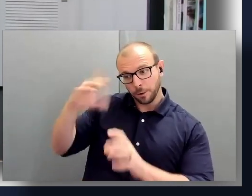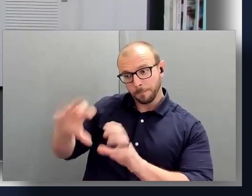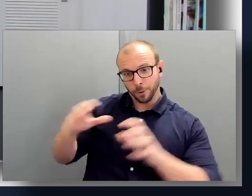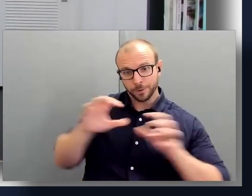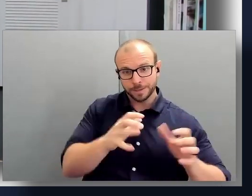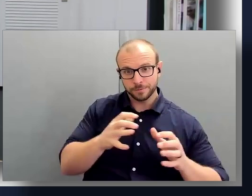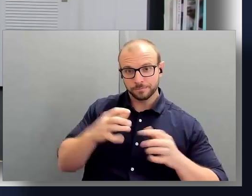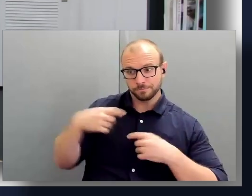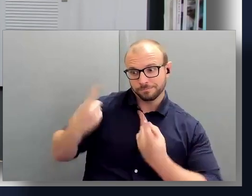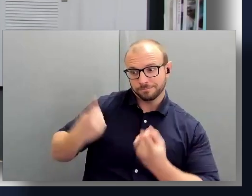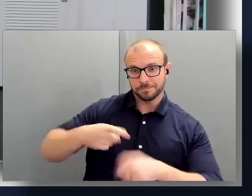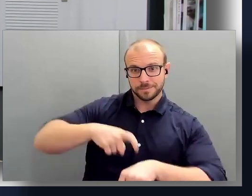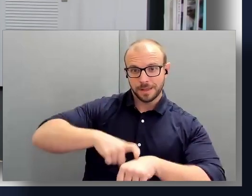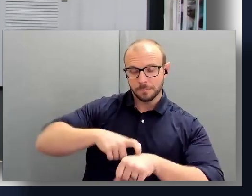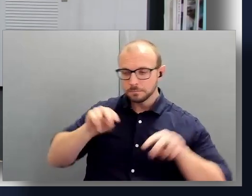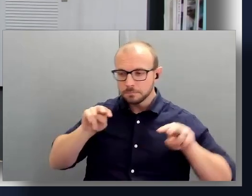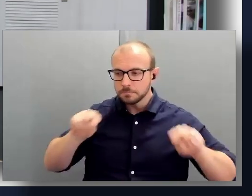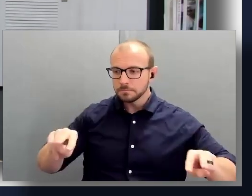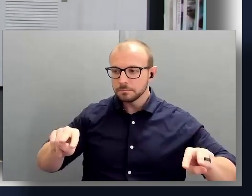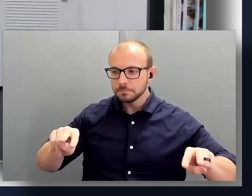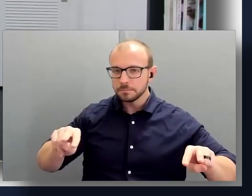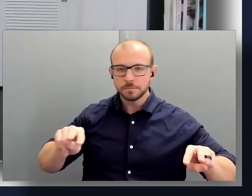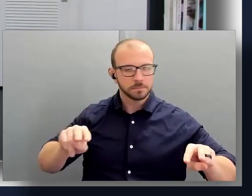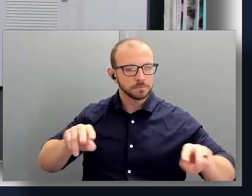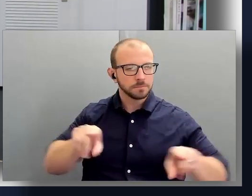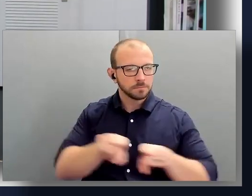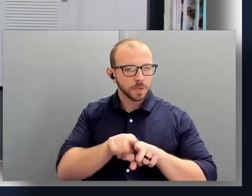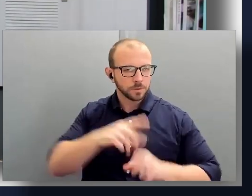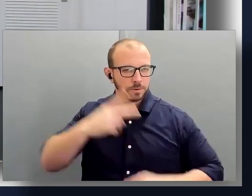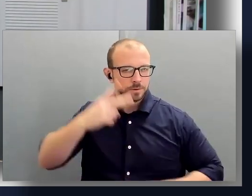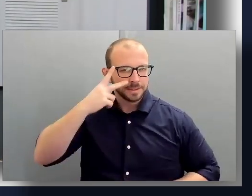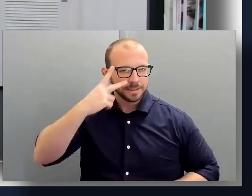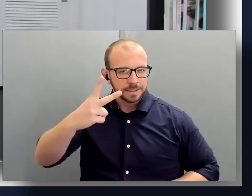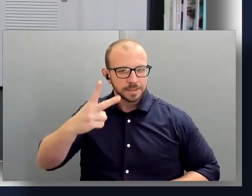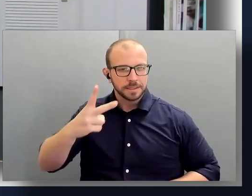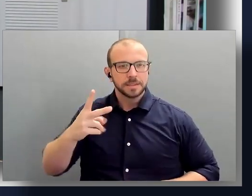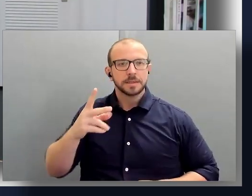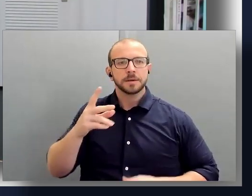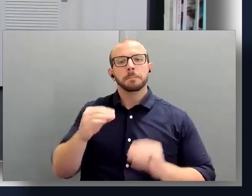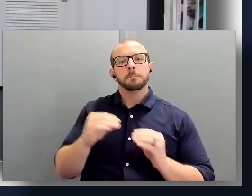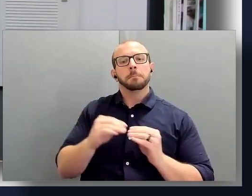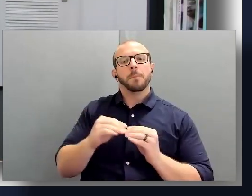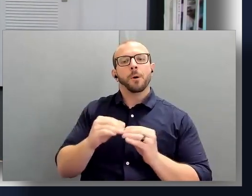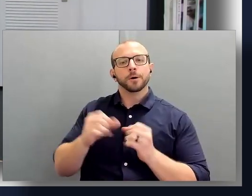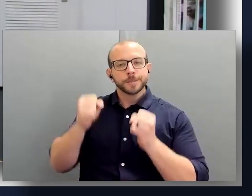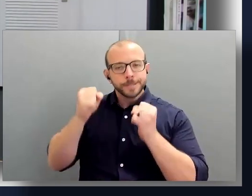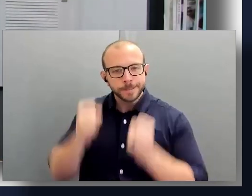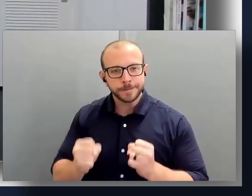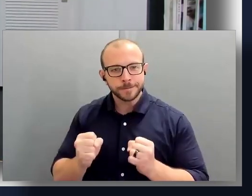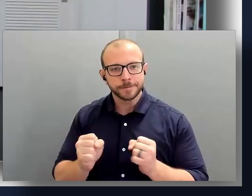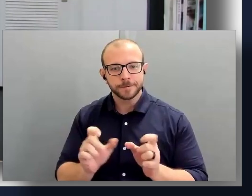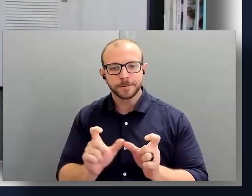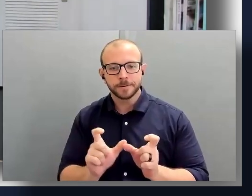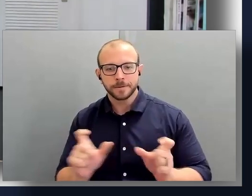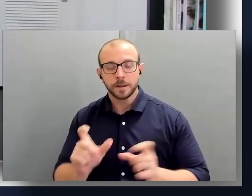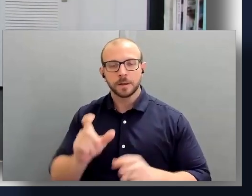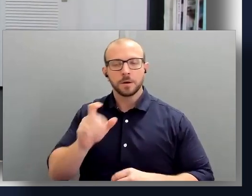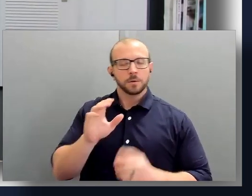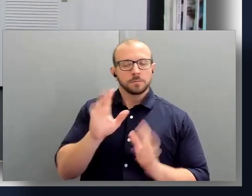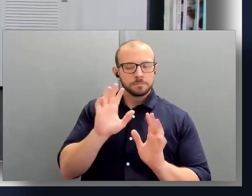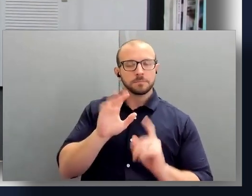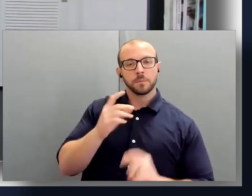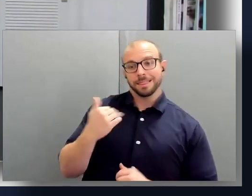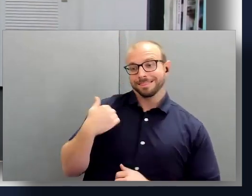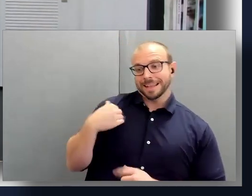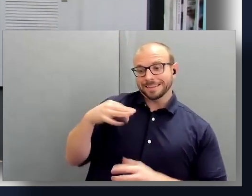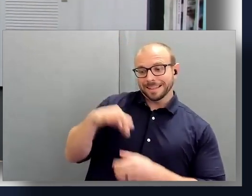America's political parties over time, you're also seeing an increasing concentration, with the exception of